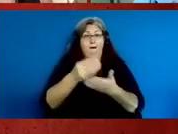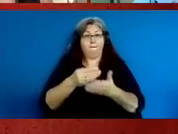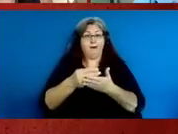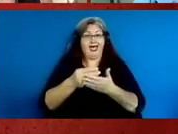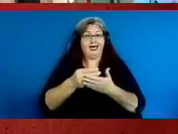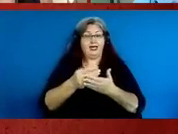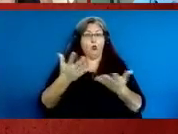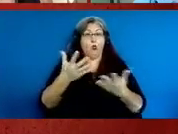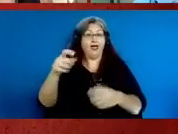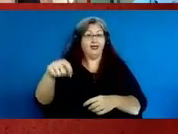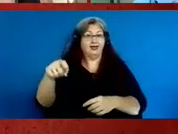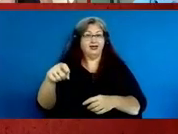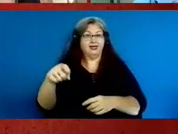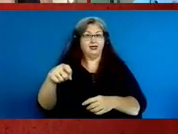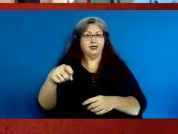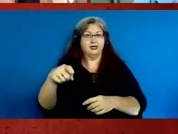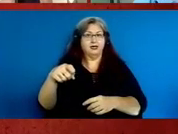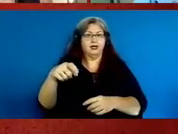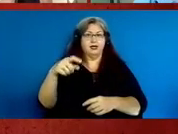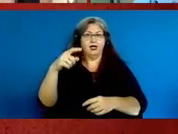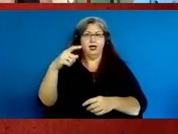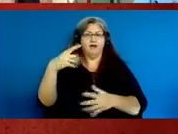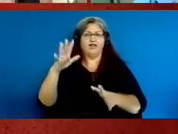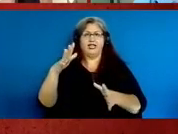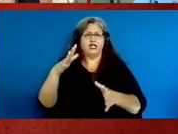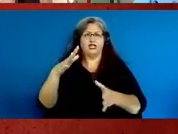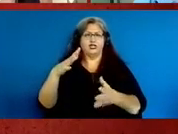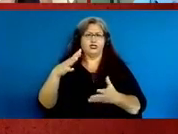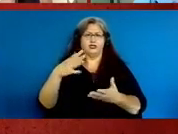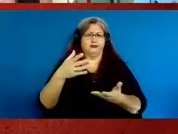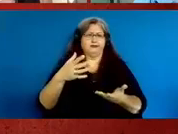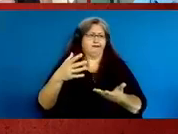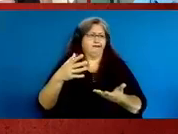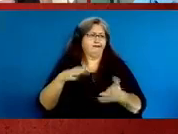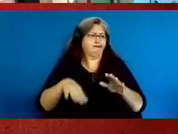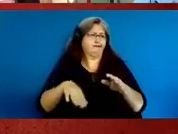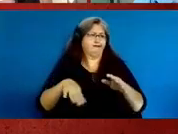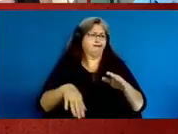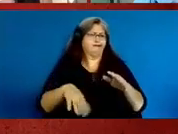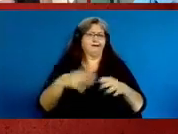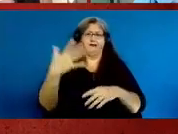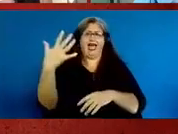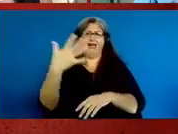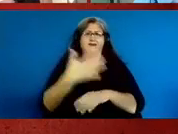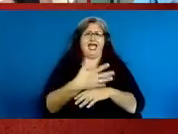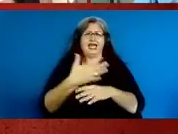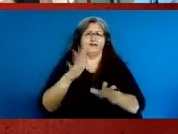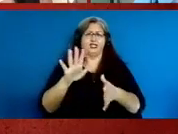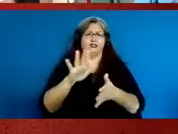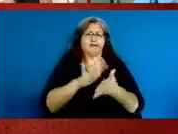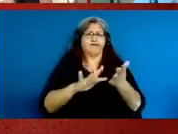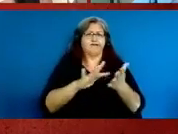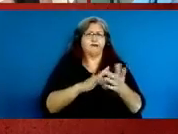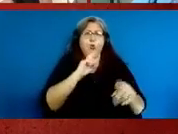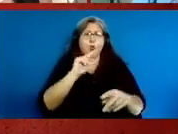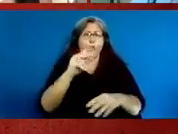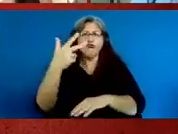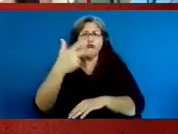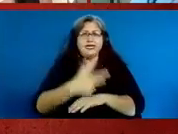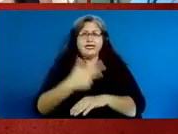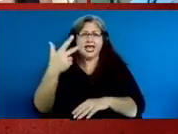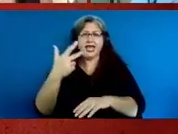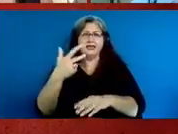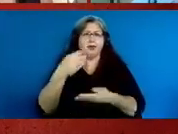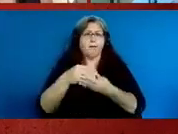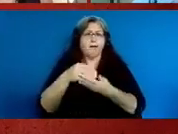needed was raised in, I would say, like less 5 days. No, only 3 days. 3 days. In 3